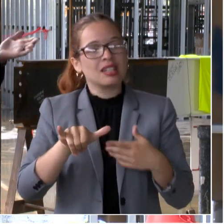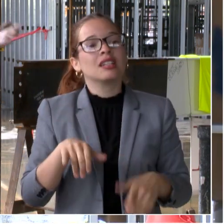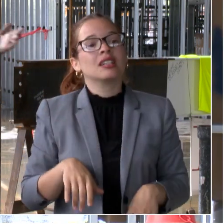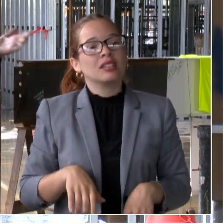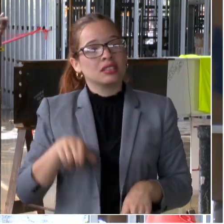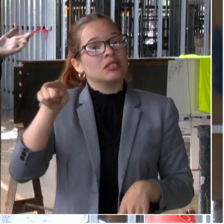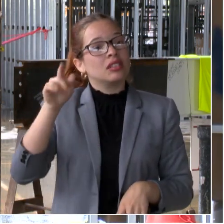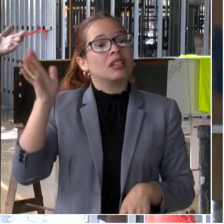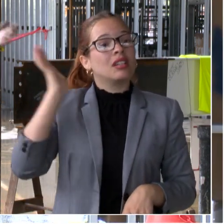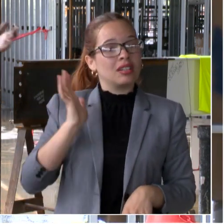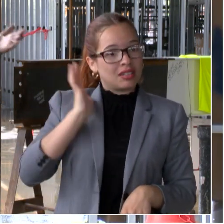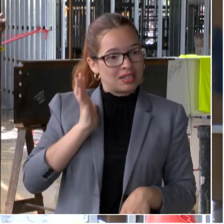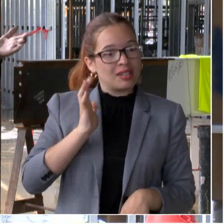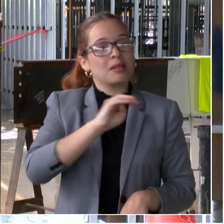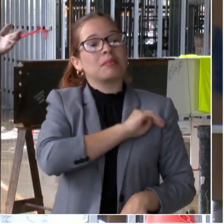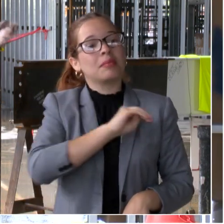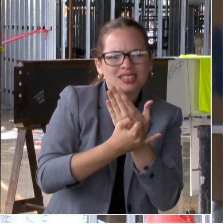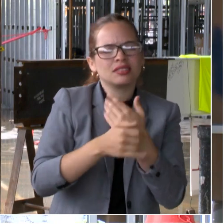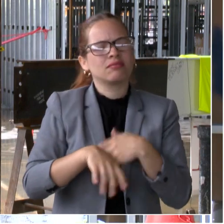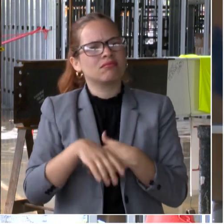applause.